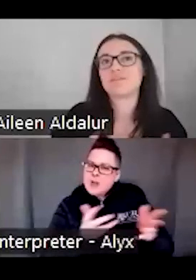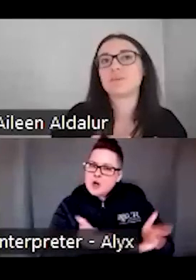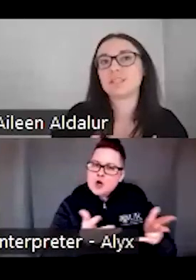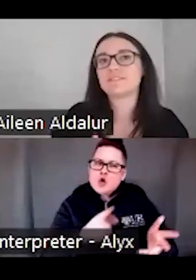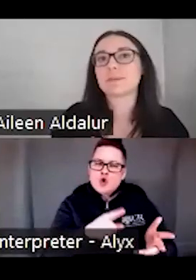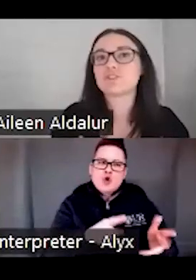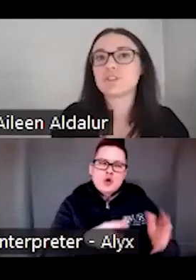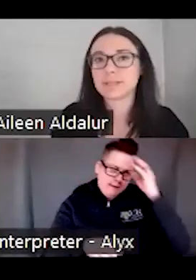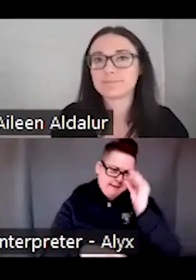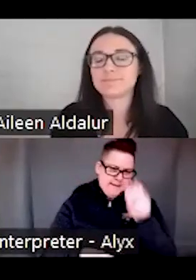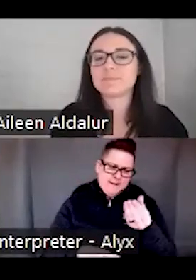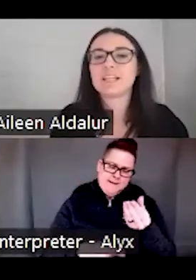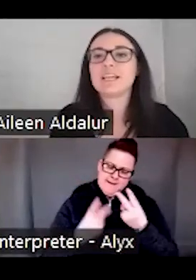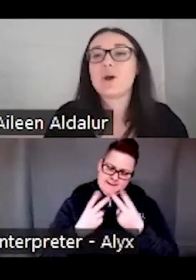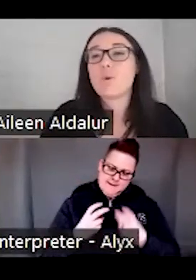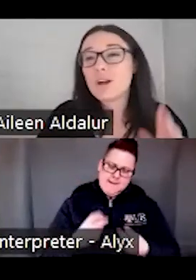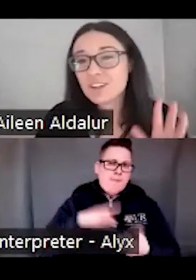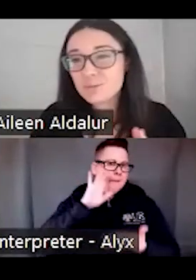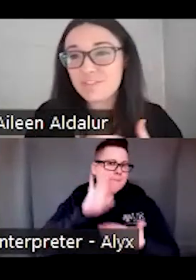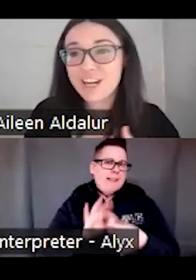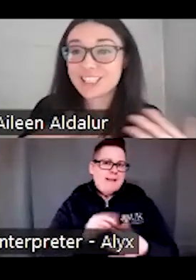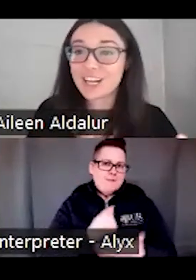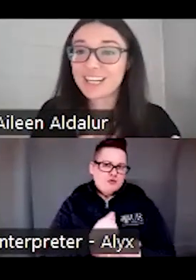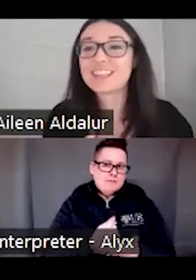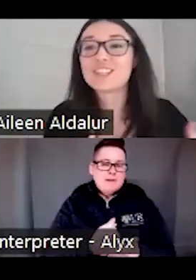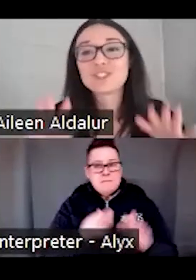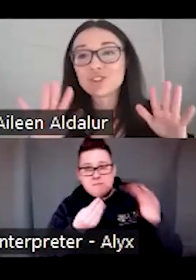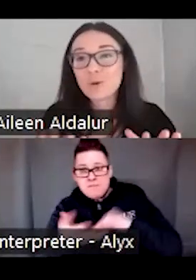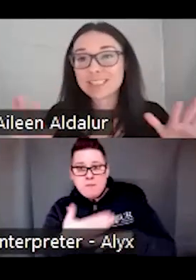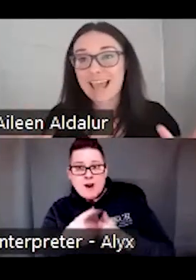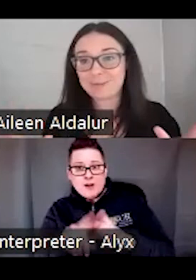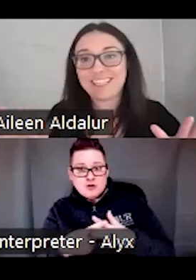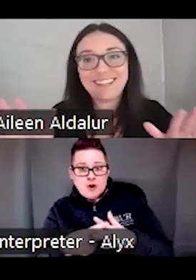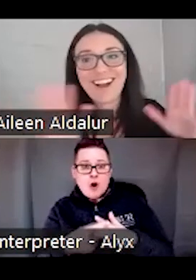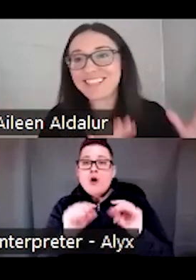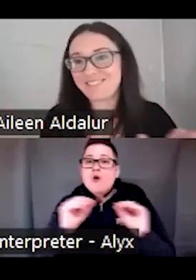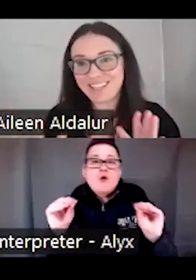re-examine some of their beliefs about treatment. One note before I start it, there's no